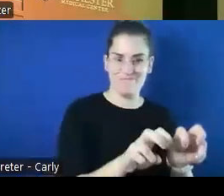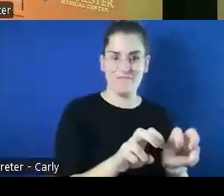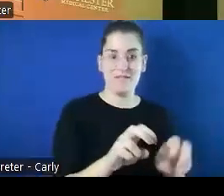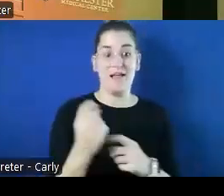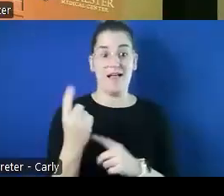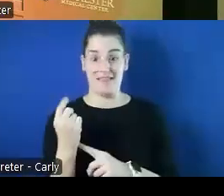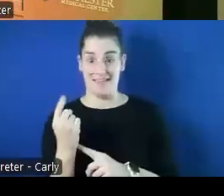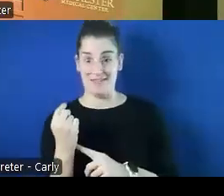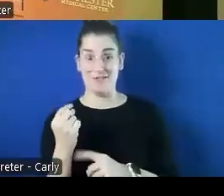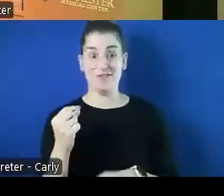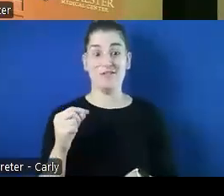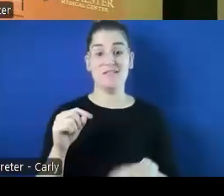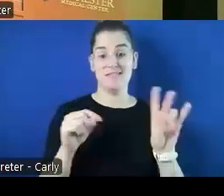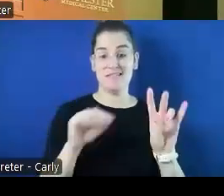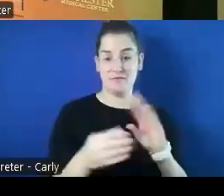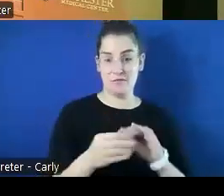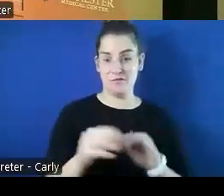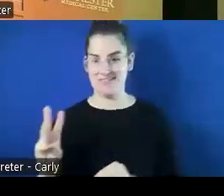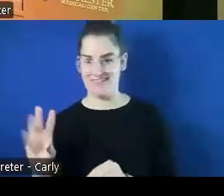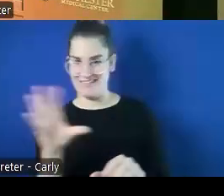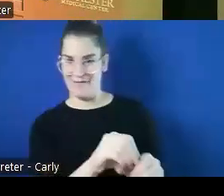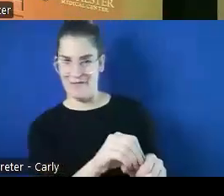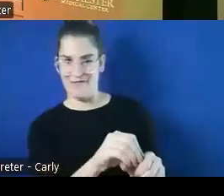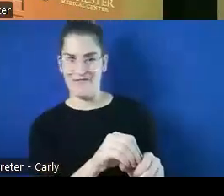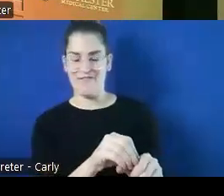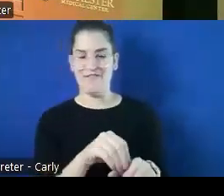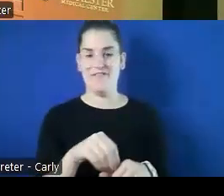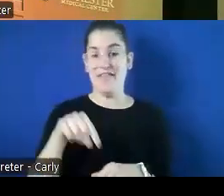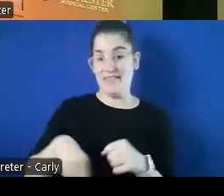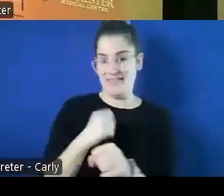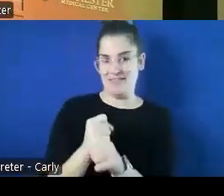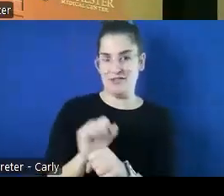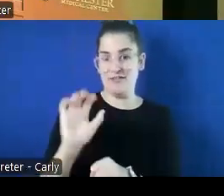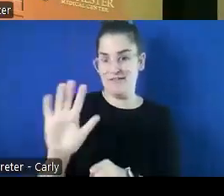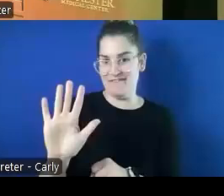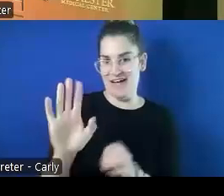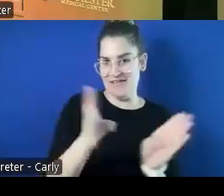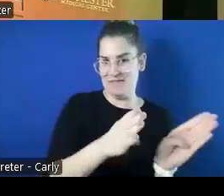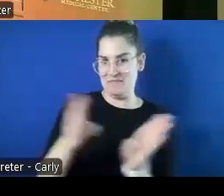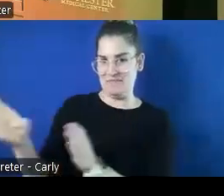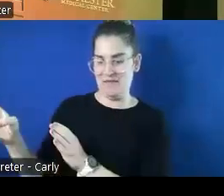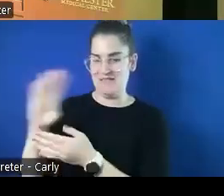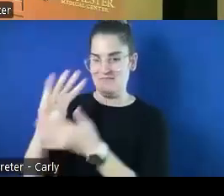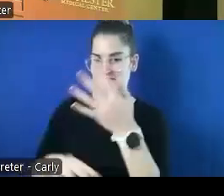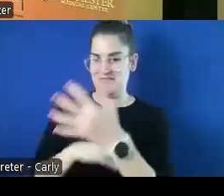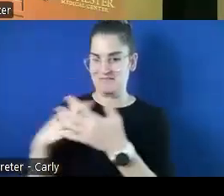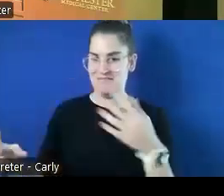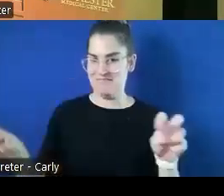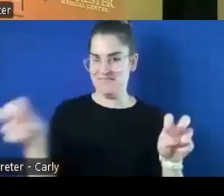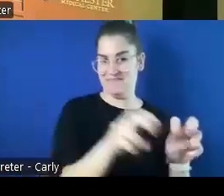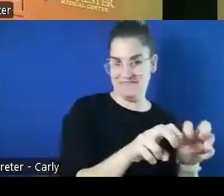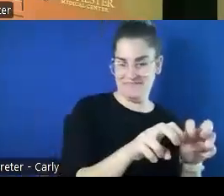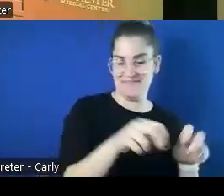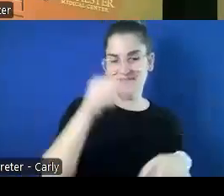residents, 6 participated, and this year we have 5 that are slated to participate. And this